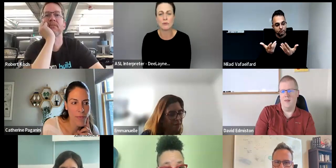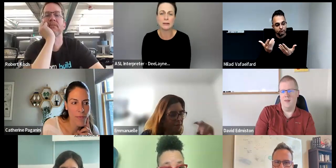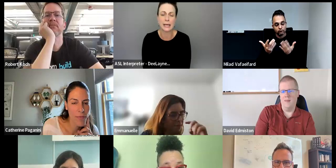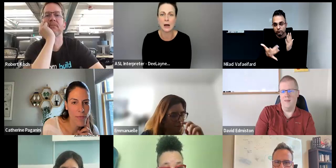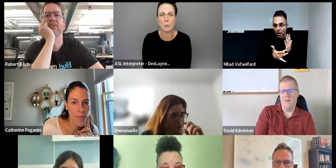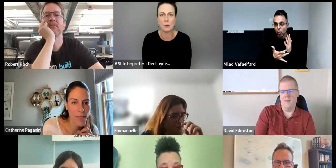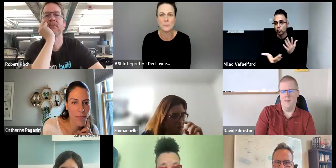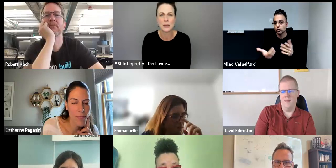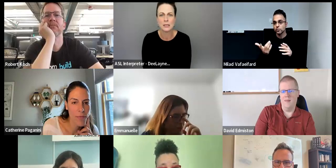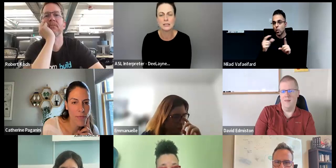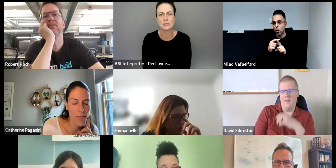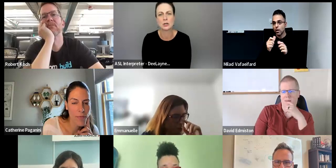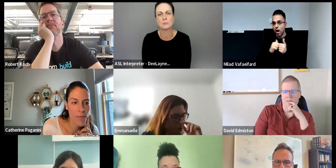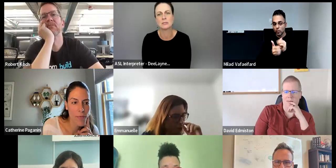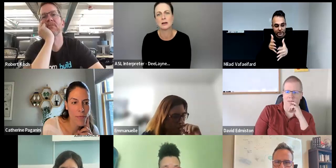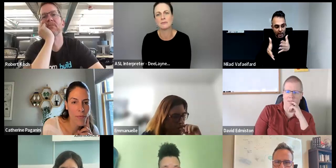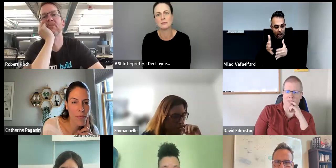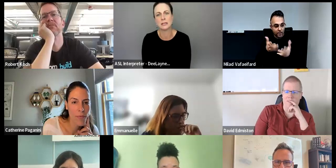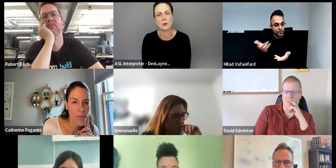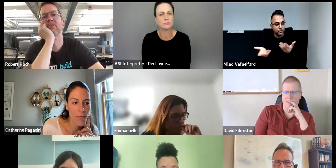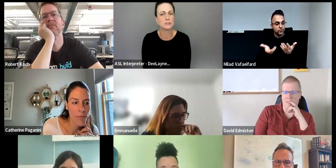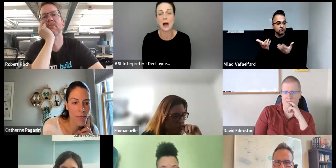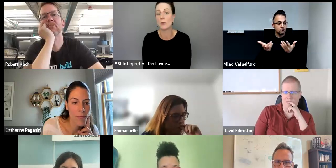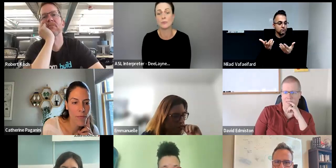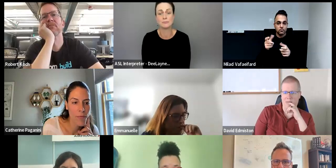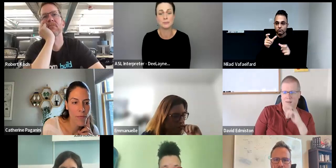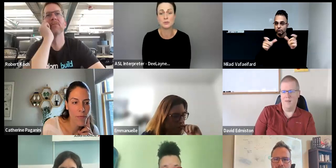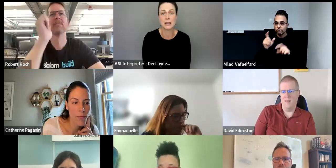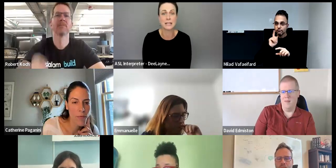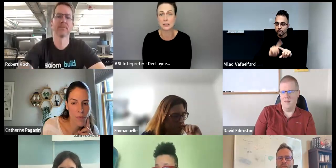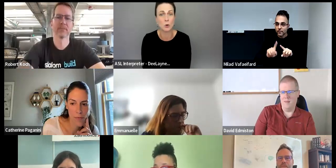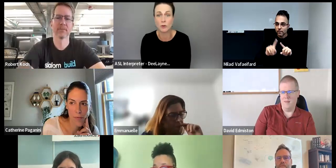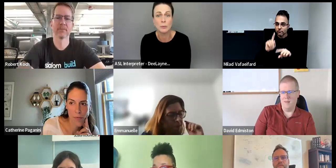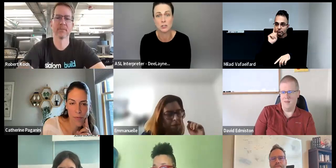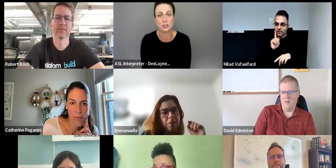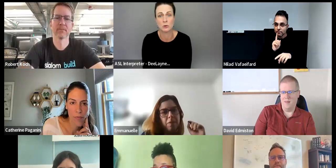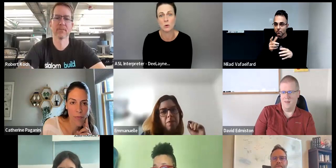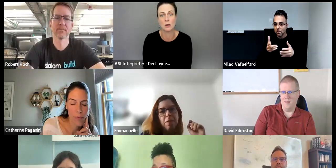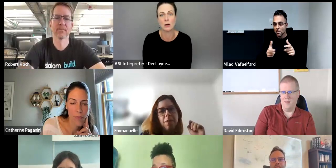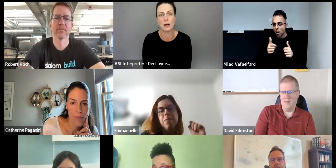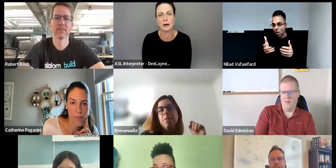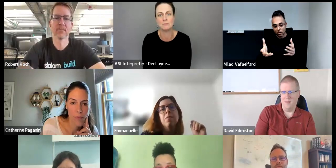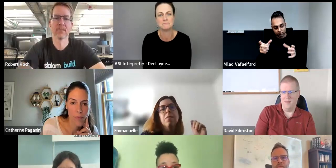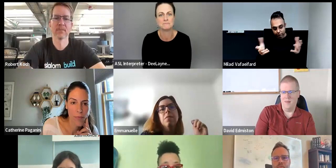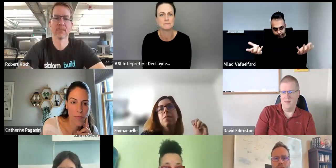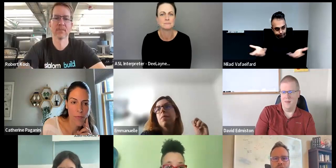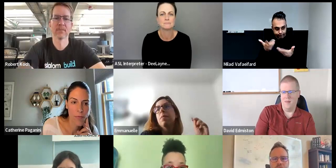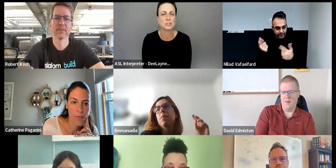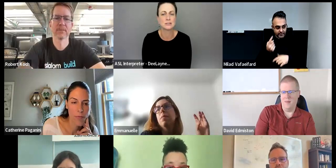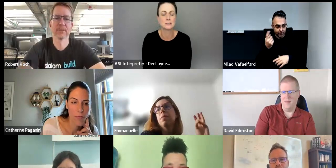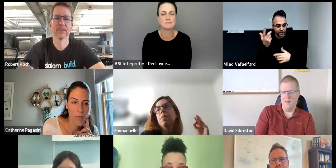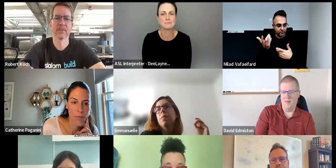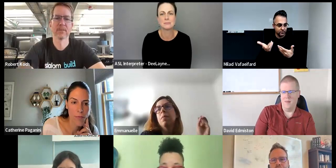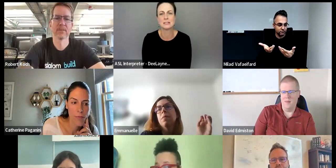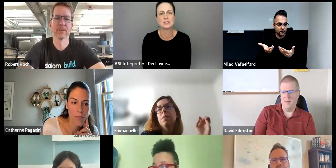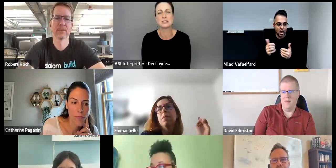might really help in terms of, you know, how you sign technical verbiage or